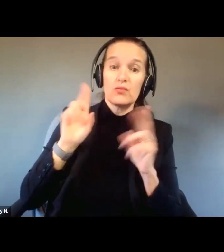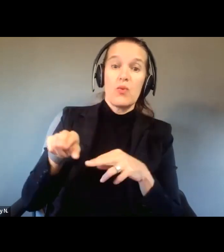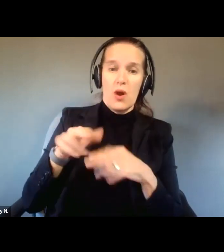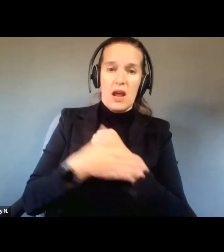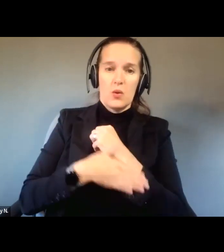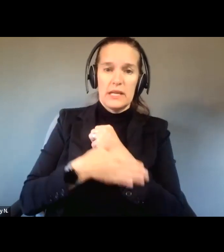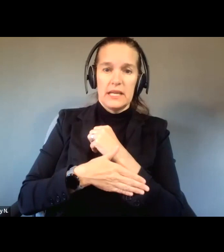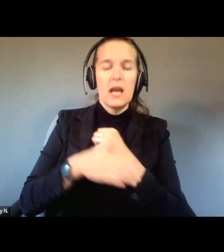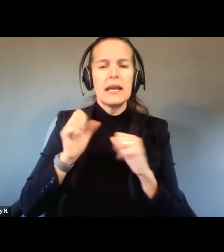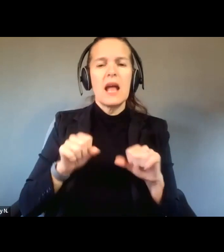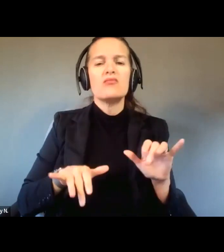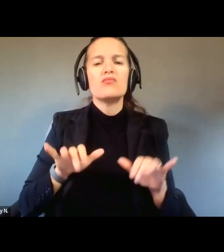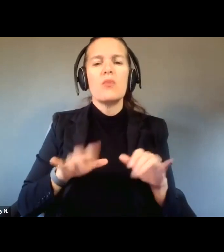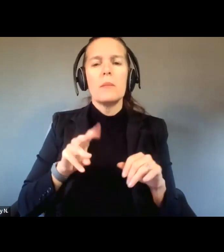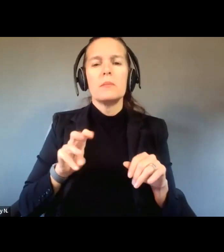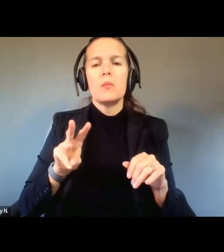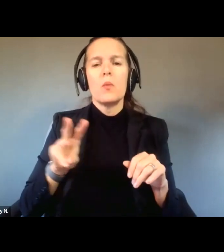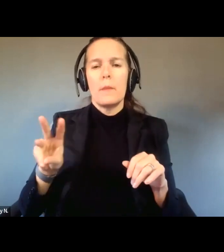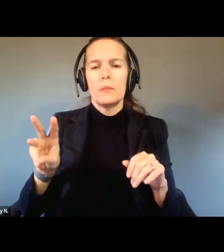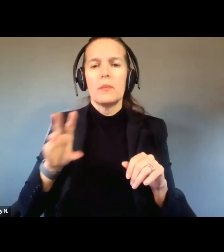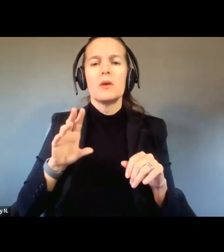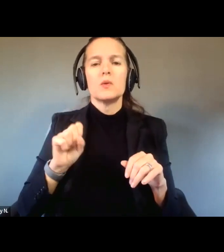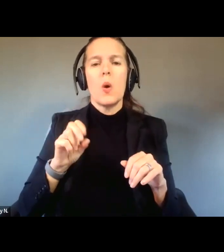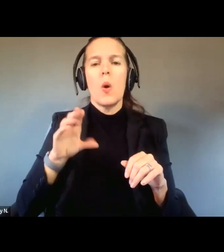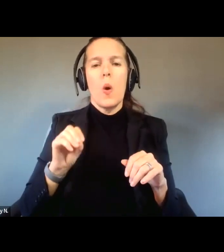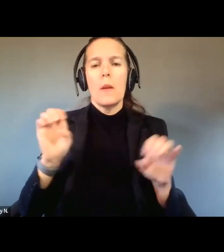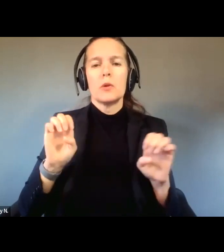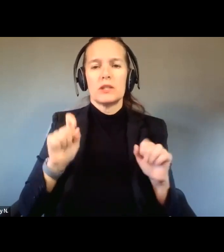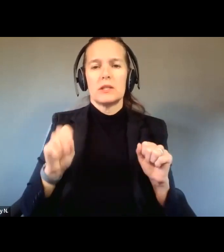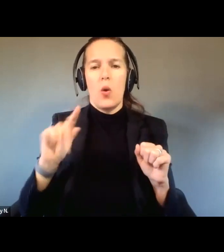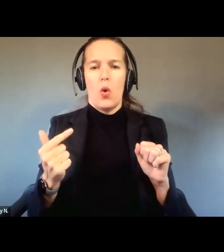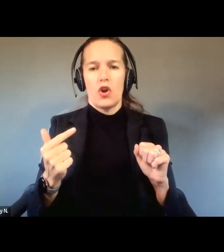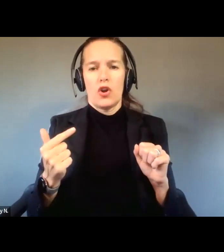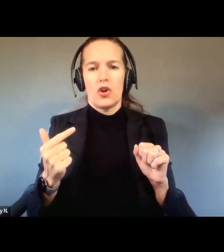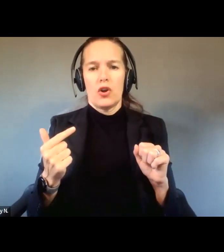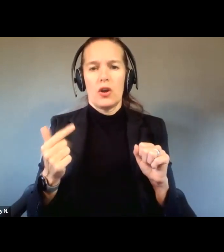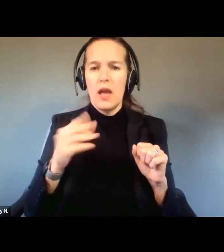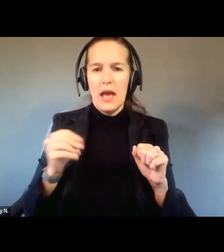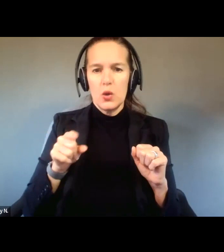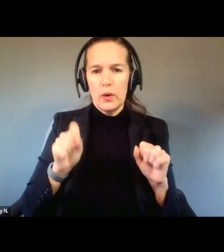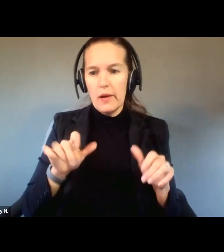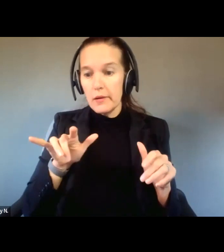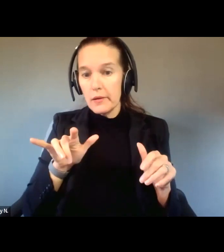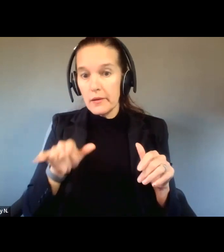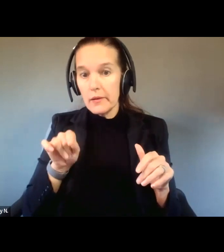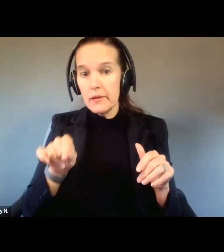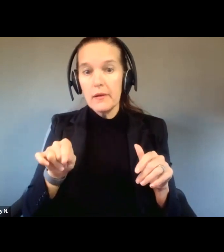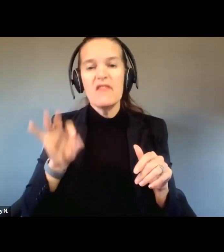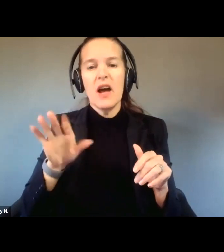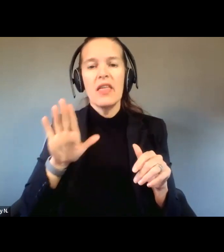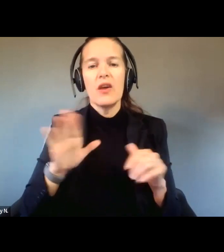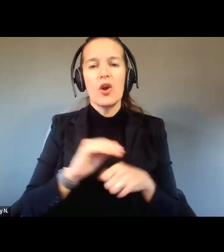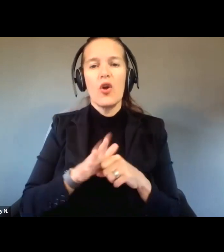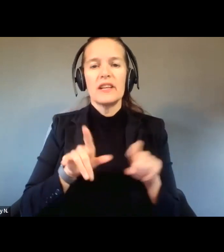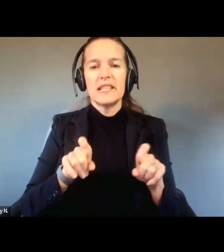to the county's website at socoemergency.org and finding the COVID testing page.